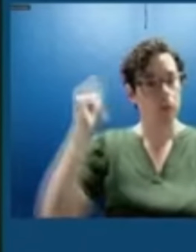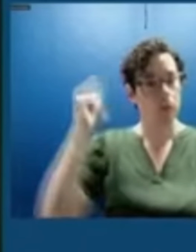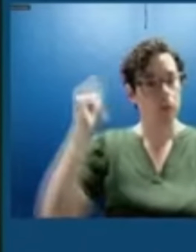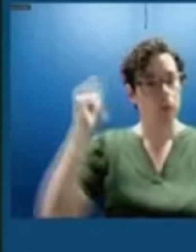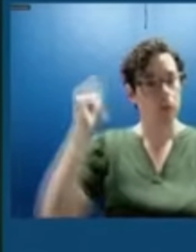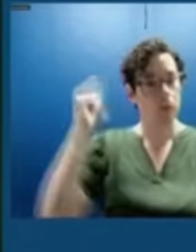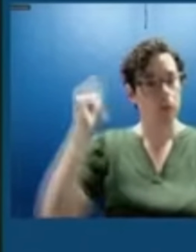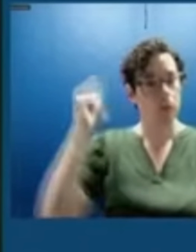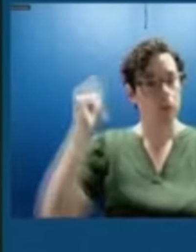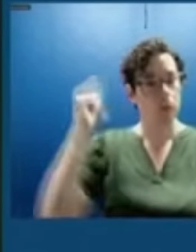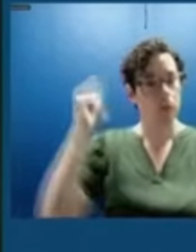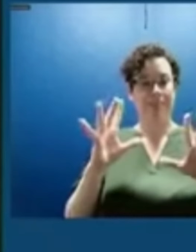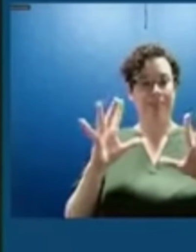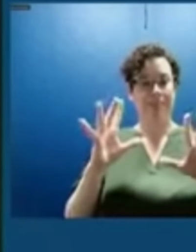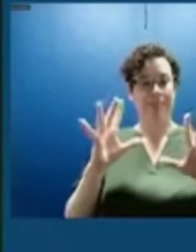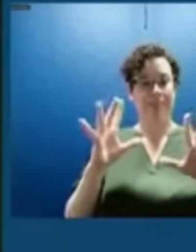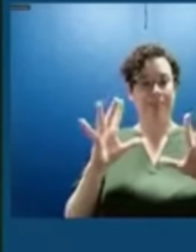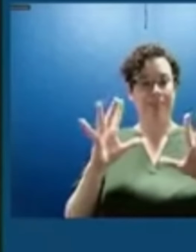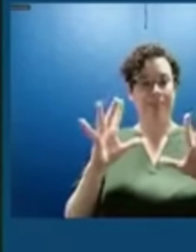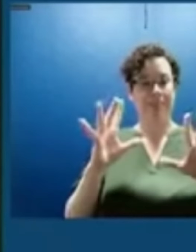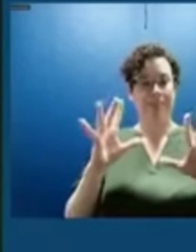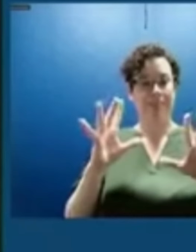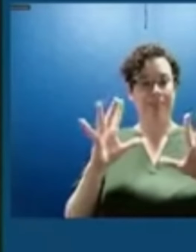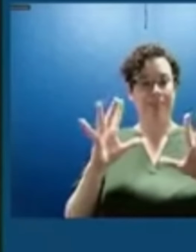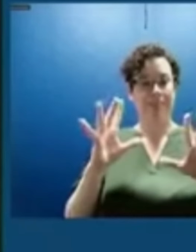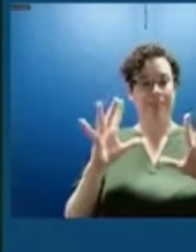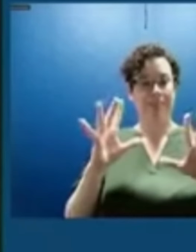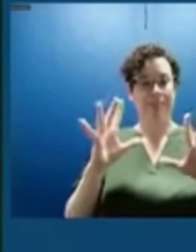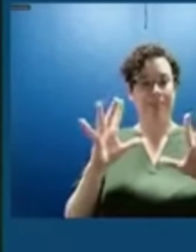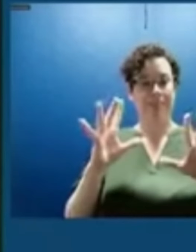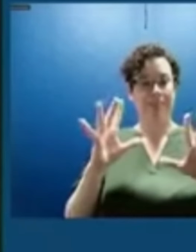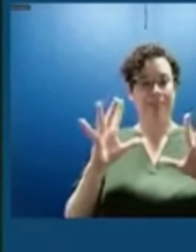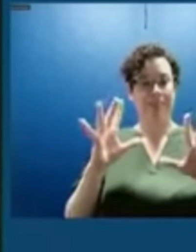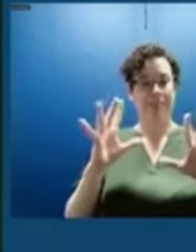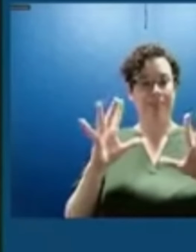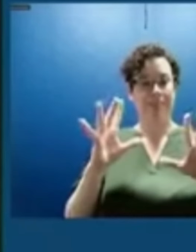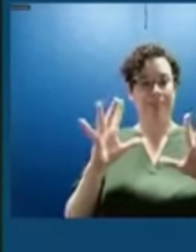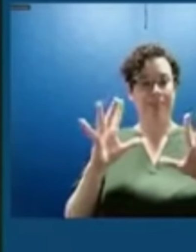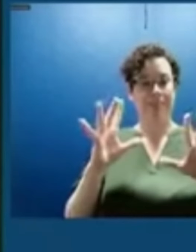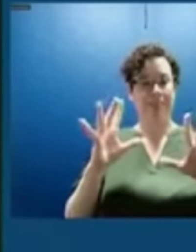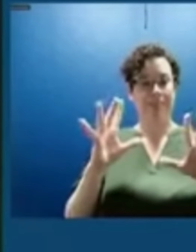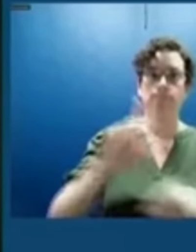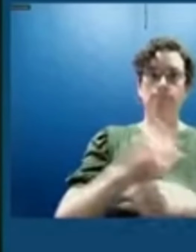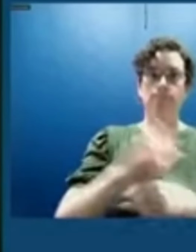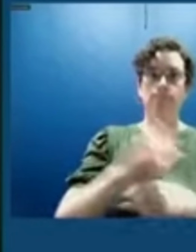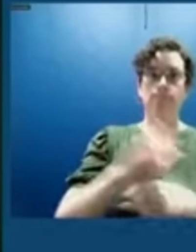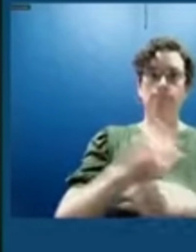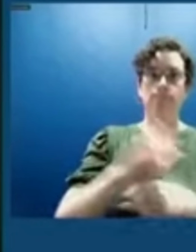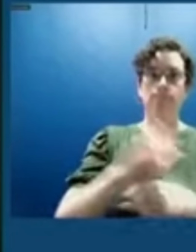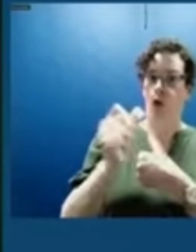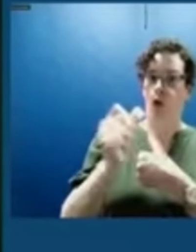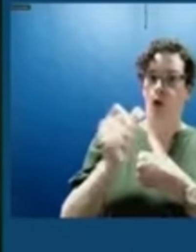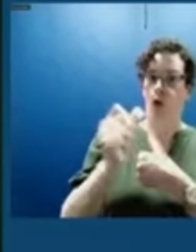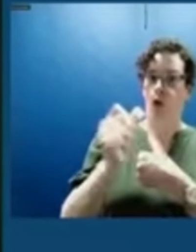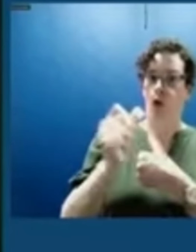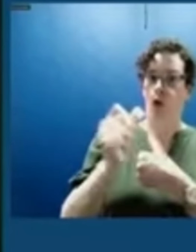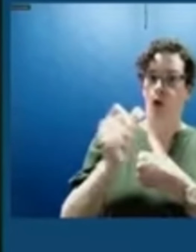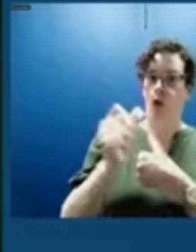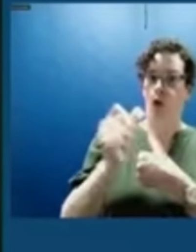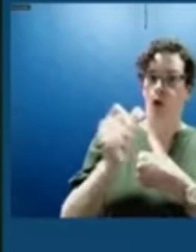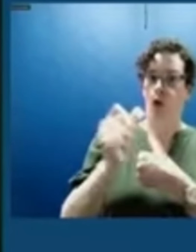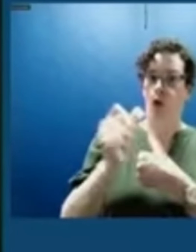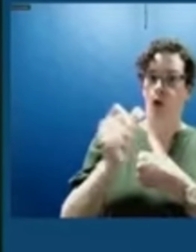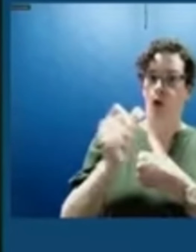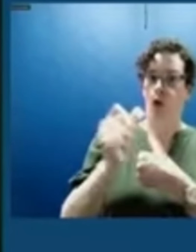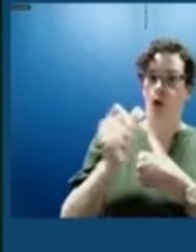money California and Newsom throws at this problem of homelessness in California, it doesn't fix the